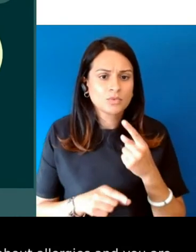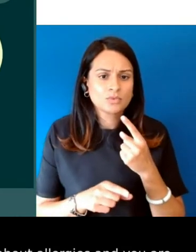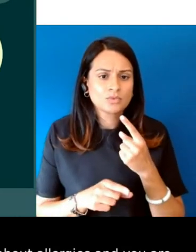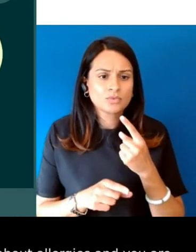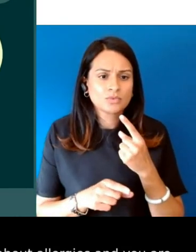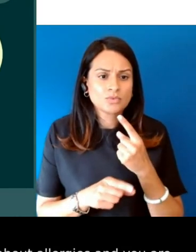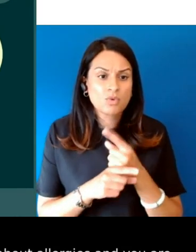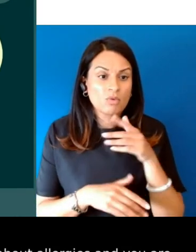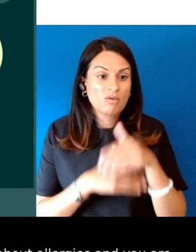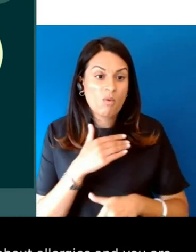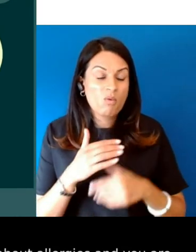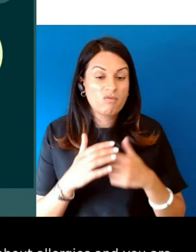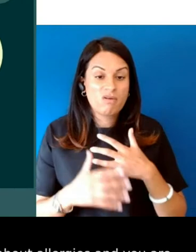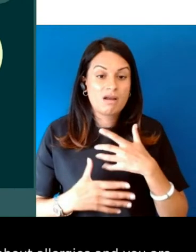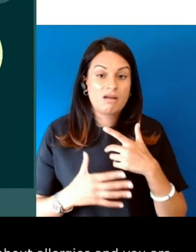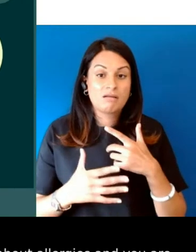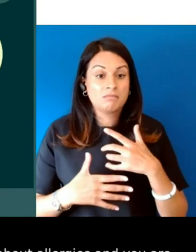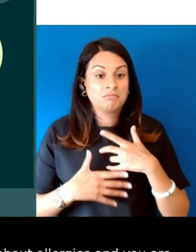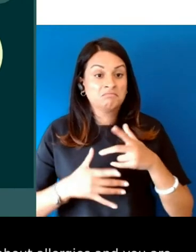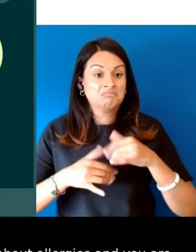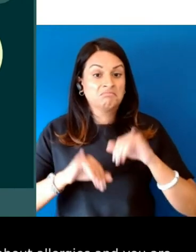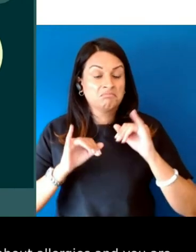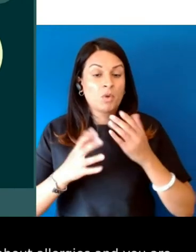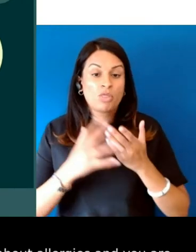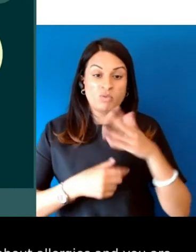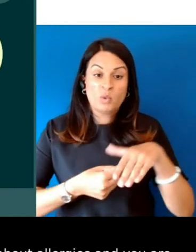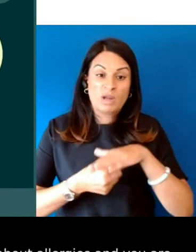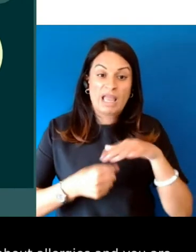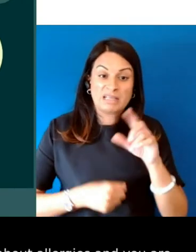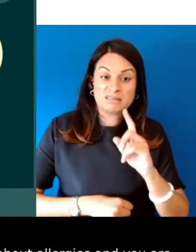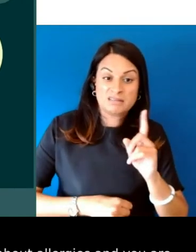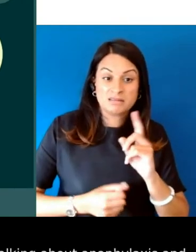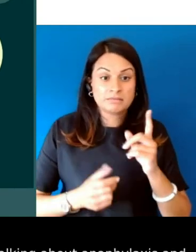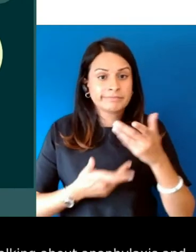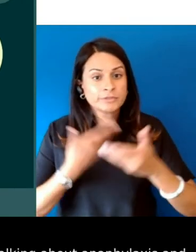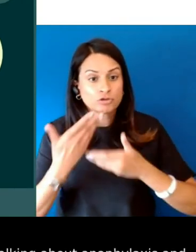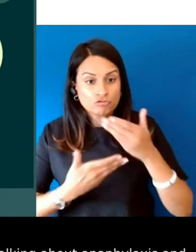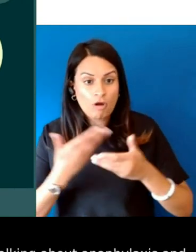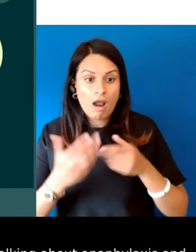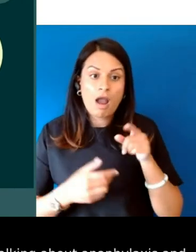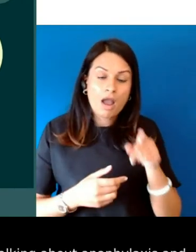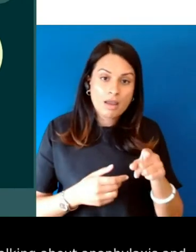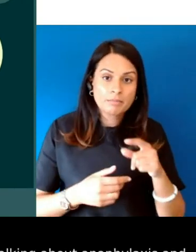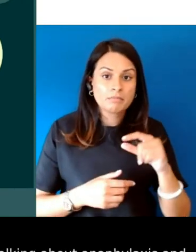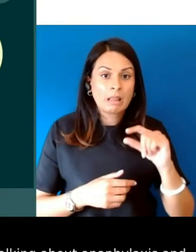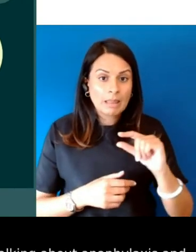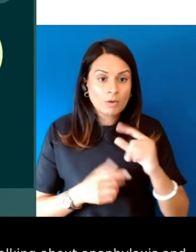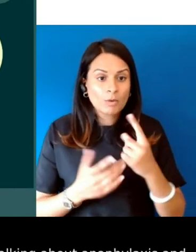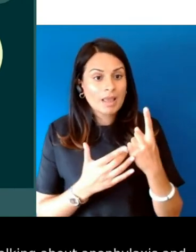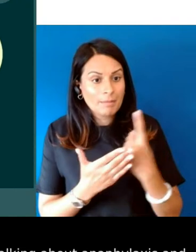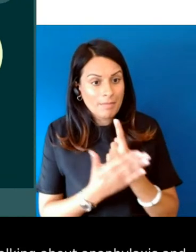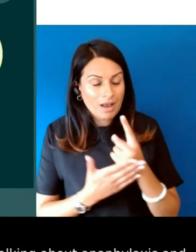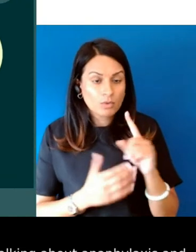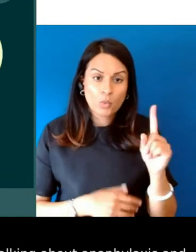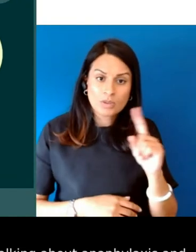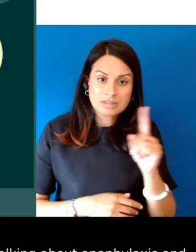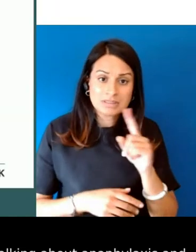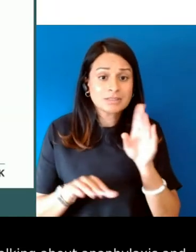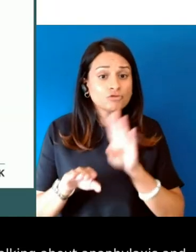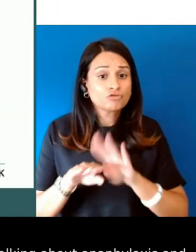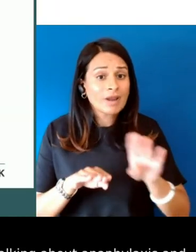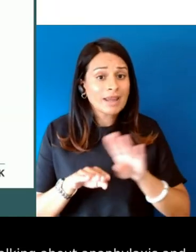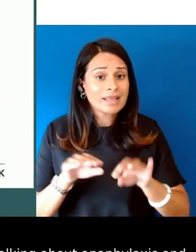drowning auto injectors i'm going to go through a case and to describe that and then a little bit about training on how